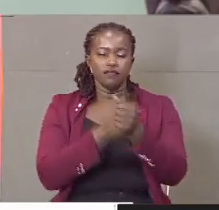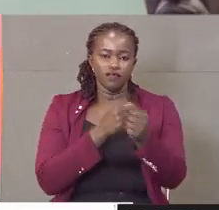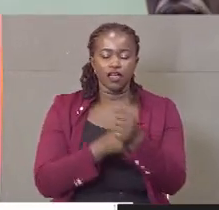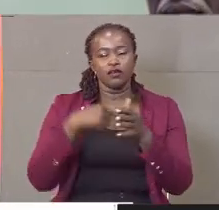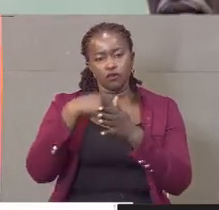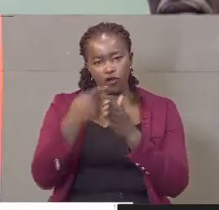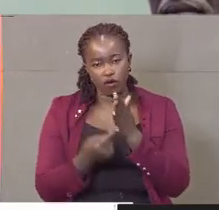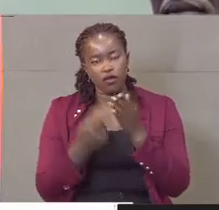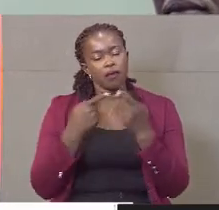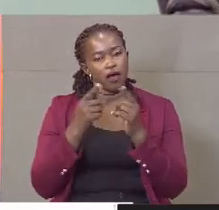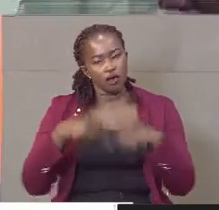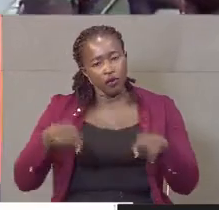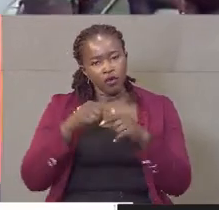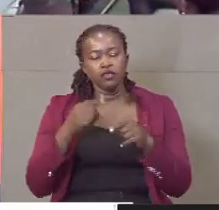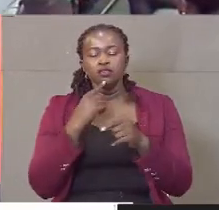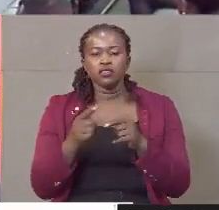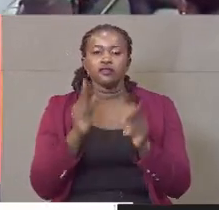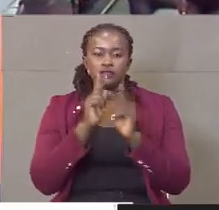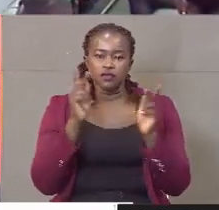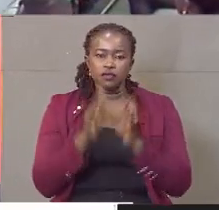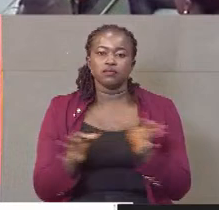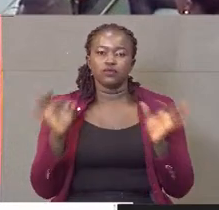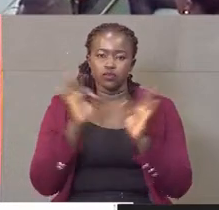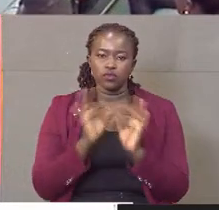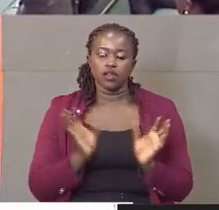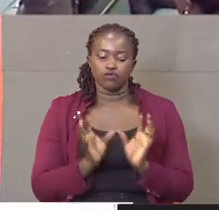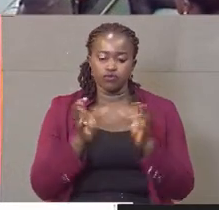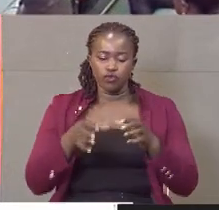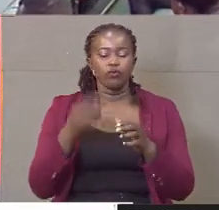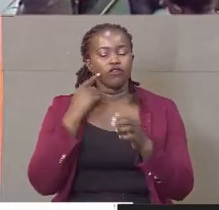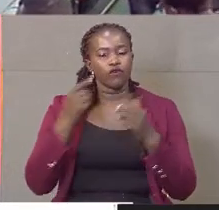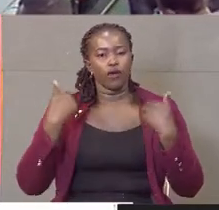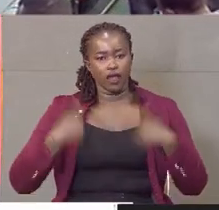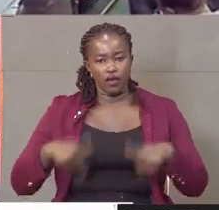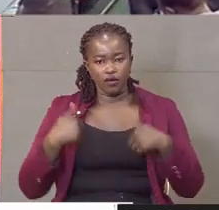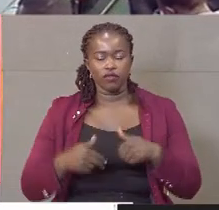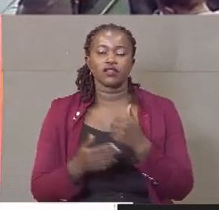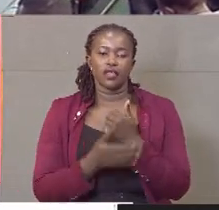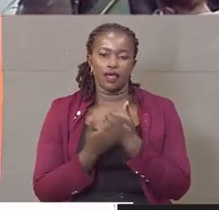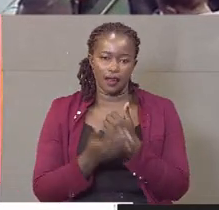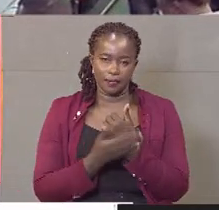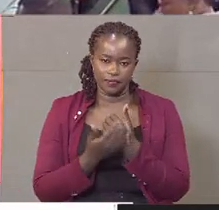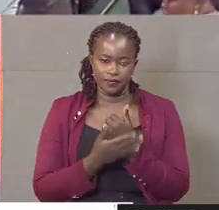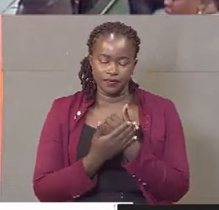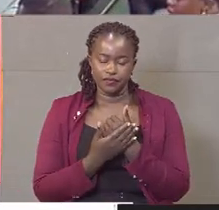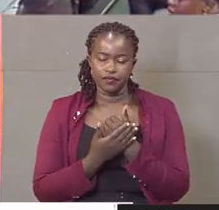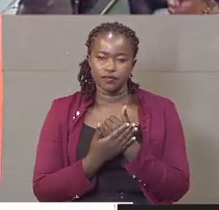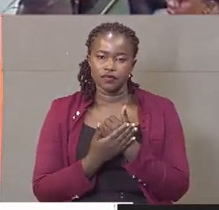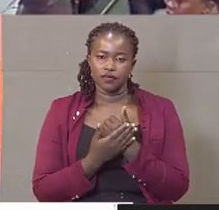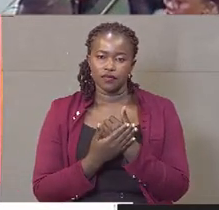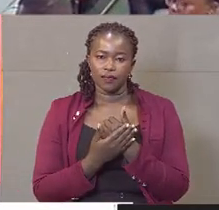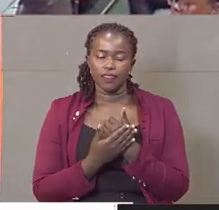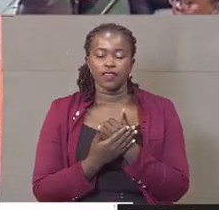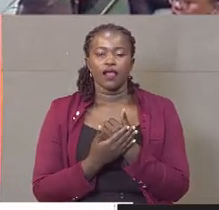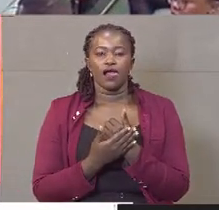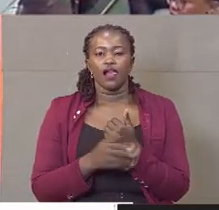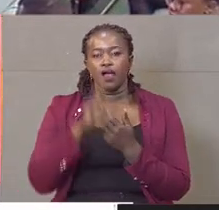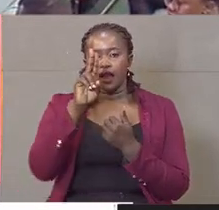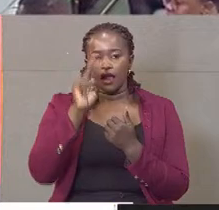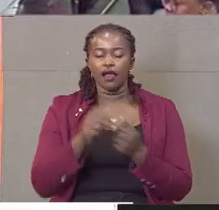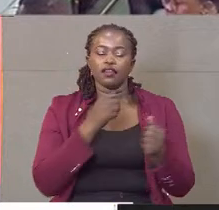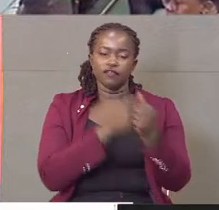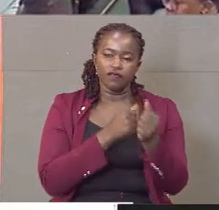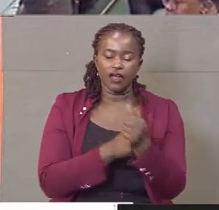we are saying they are a critical group for our health care. So that unfunded priority